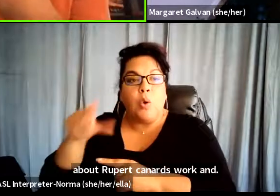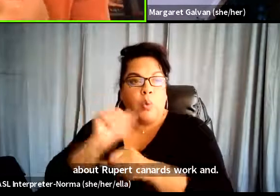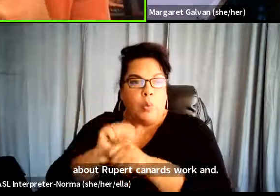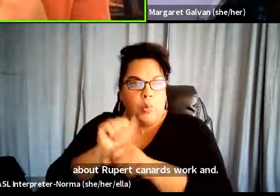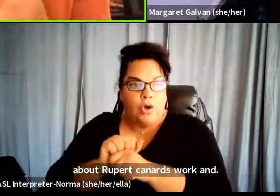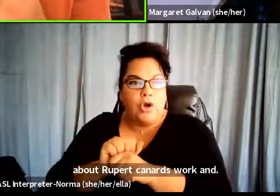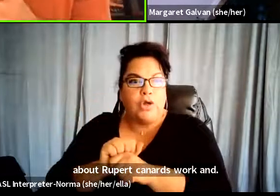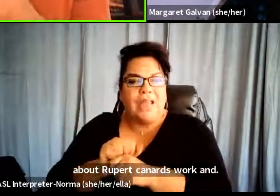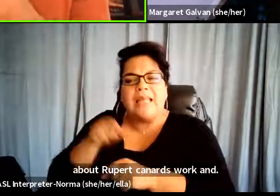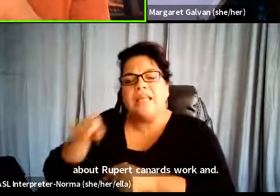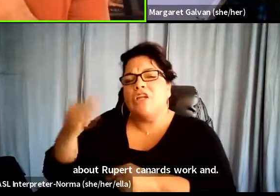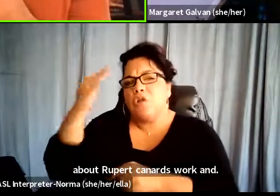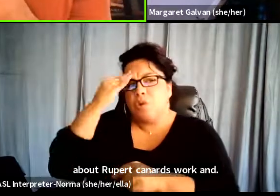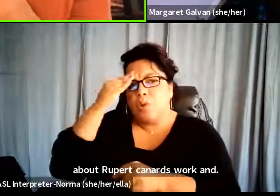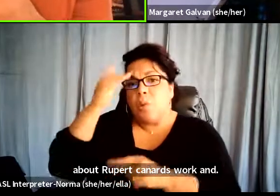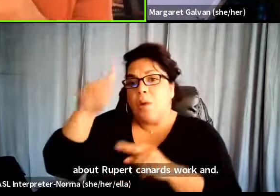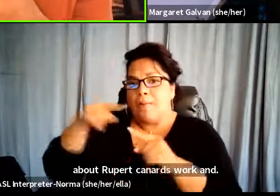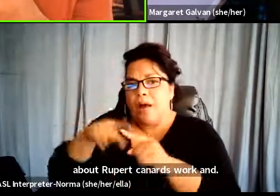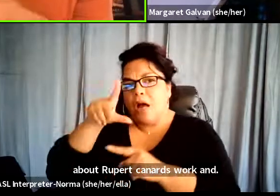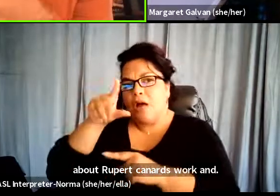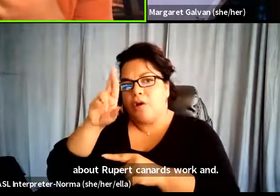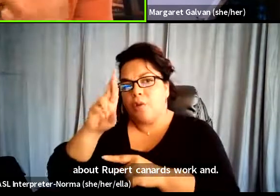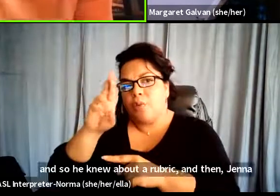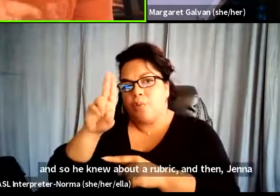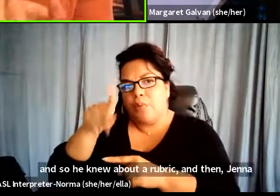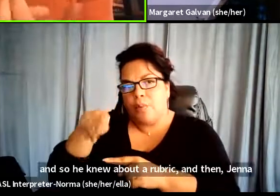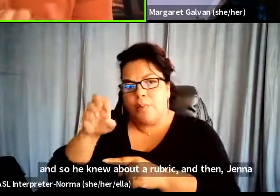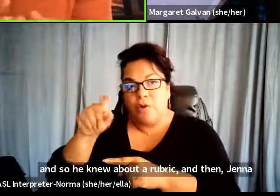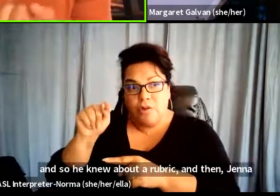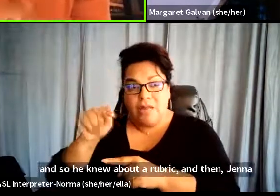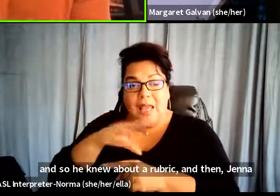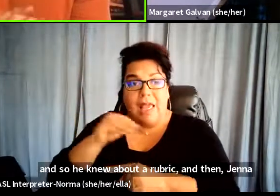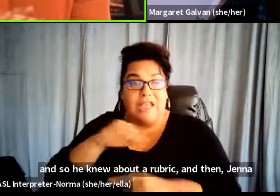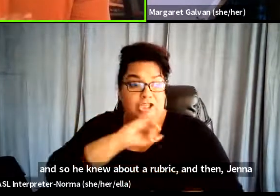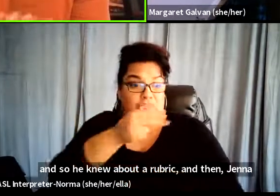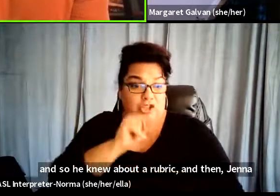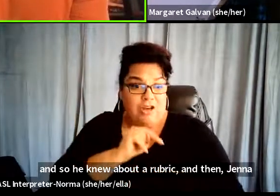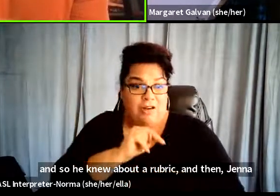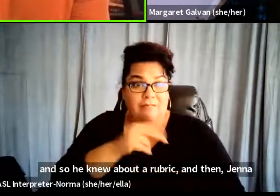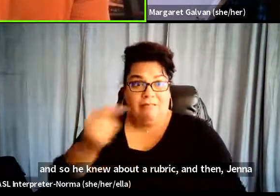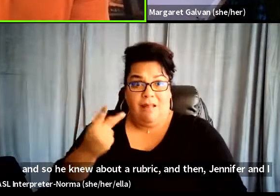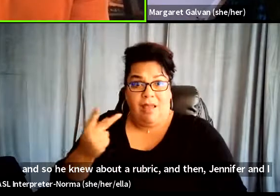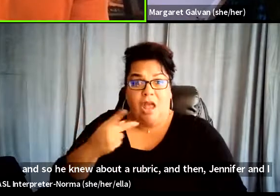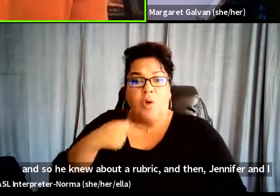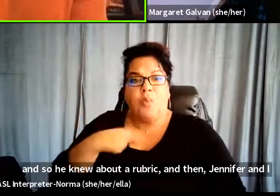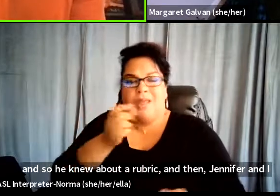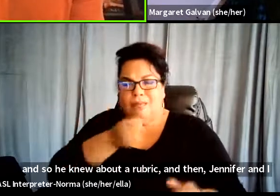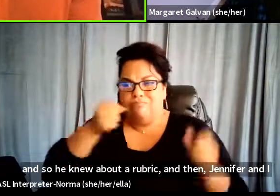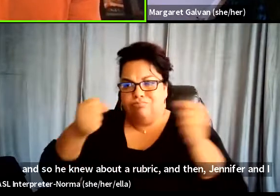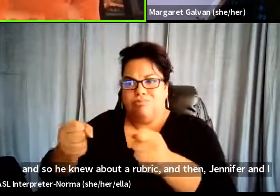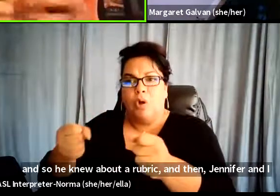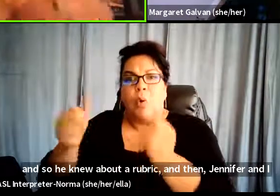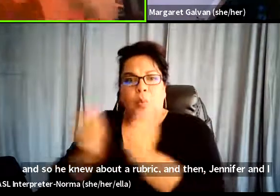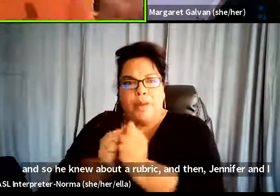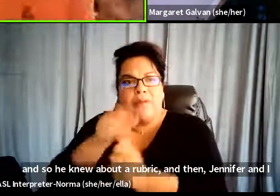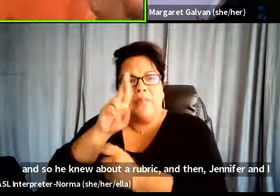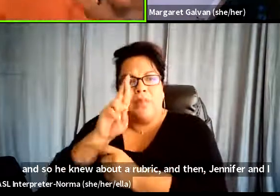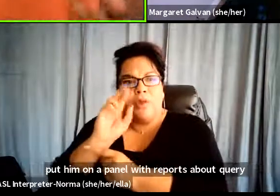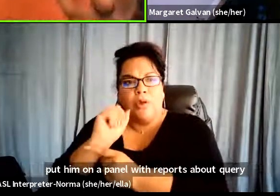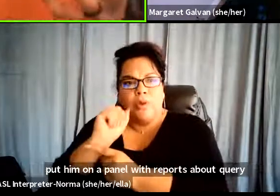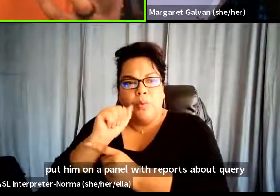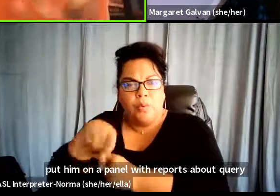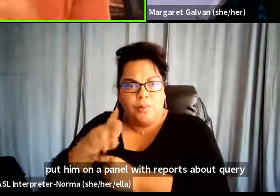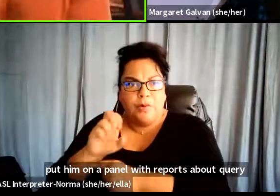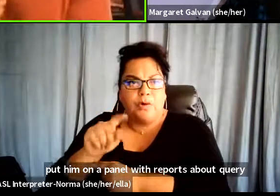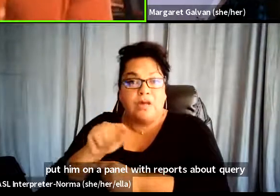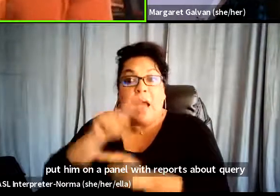um, so he knew about, uh, Rupert and then, uh, Jennifer and I put him on a panel with Rupert, um, about queer black,